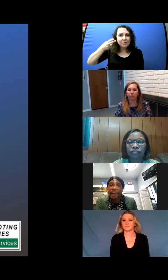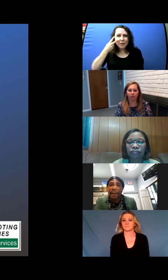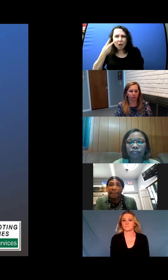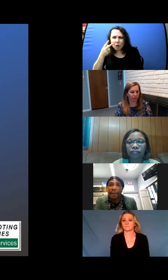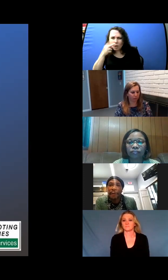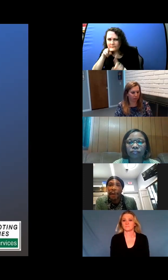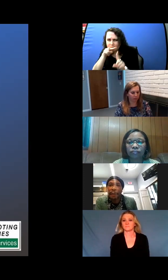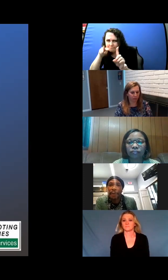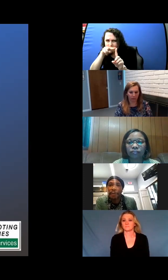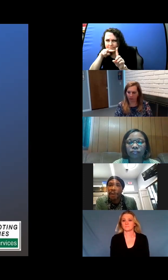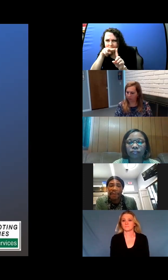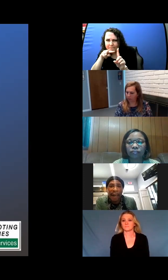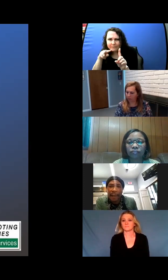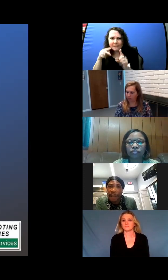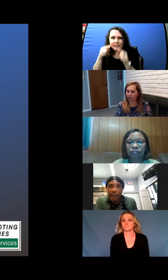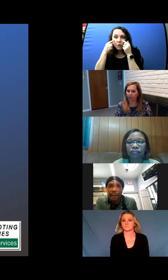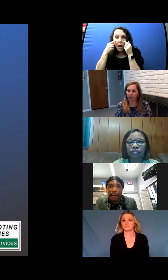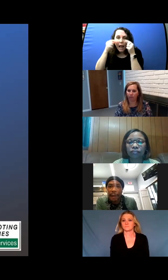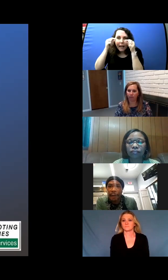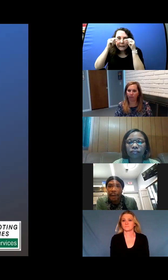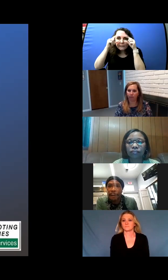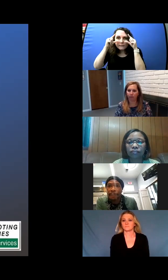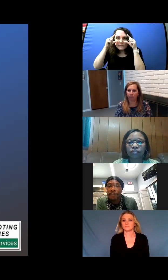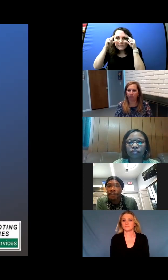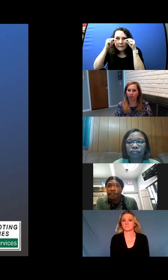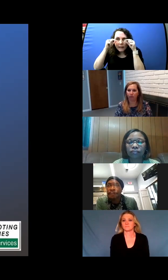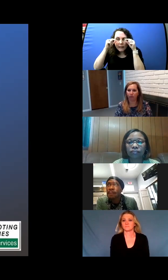see if your pupils have dilated, or